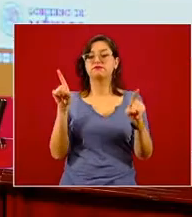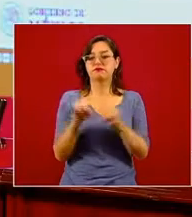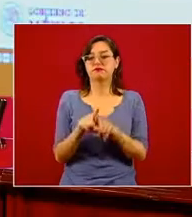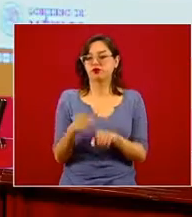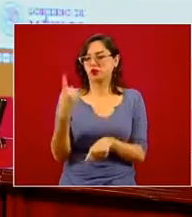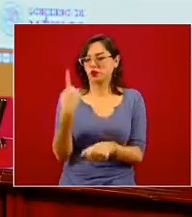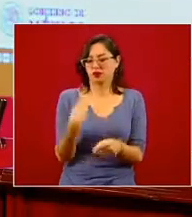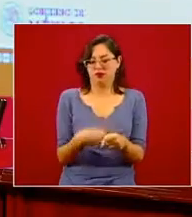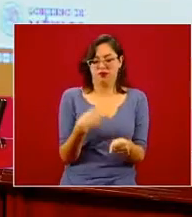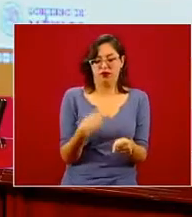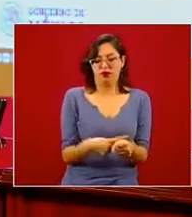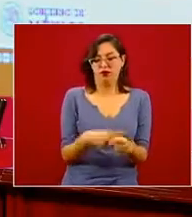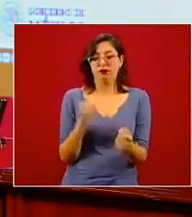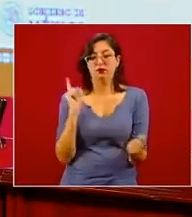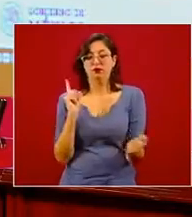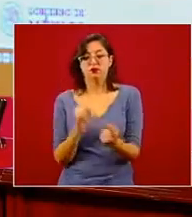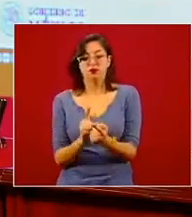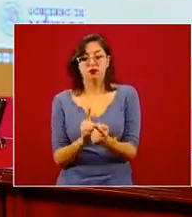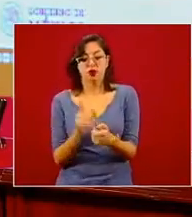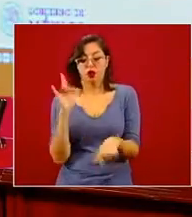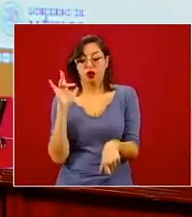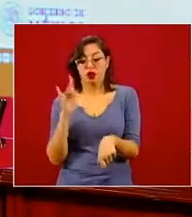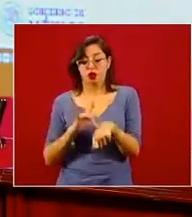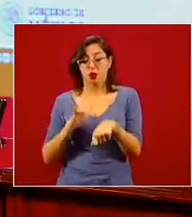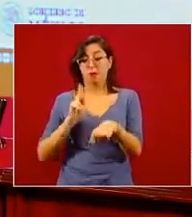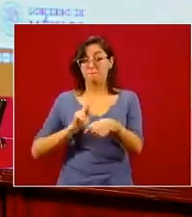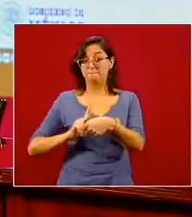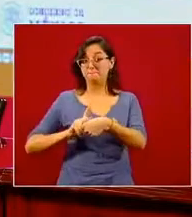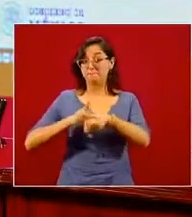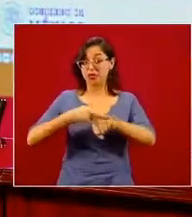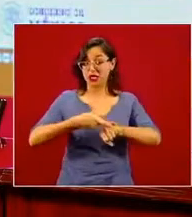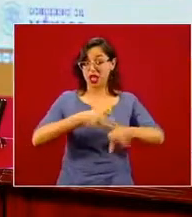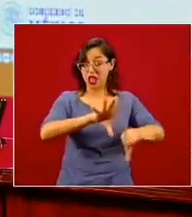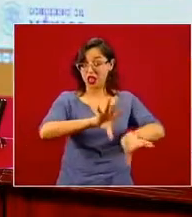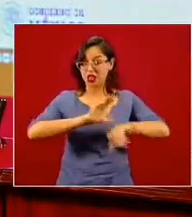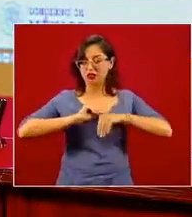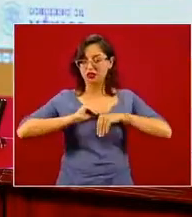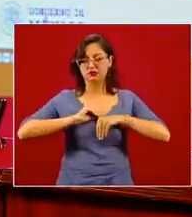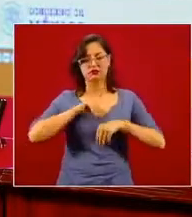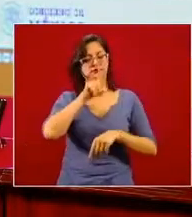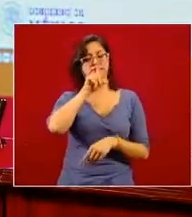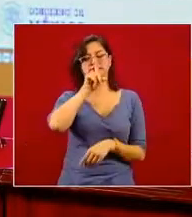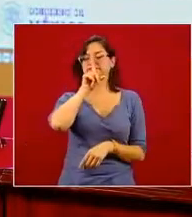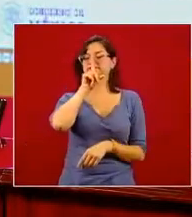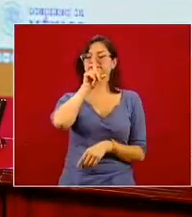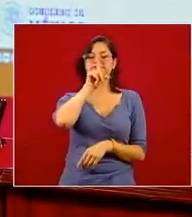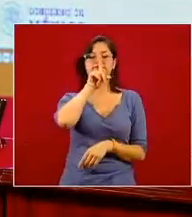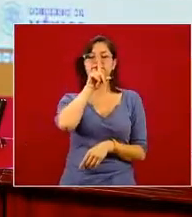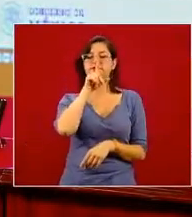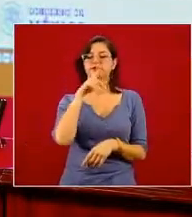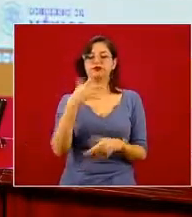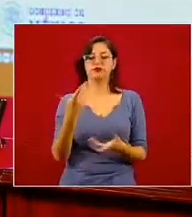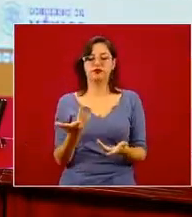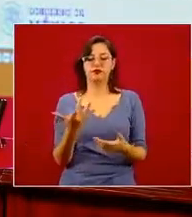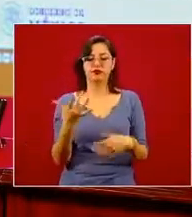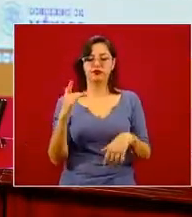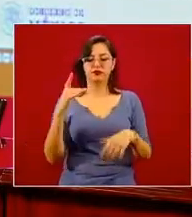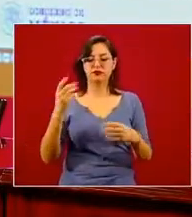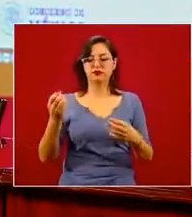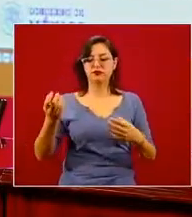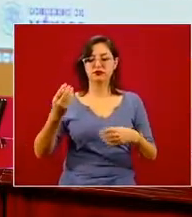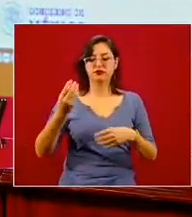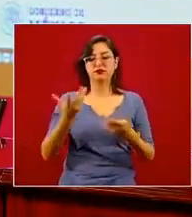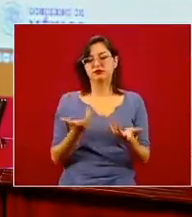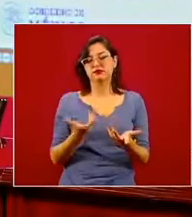Also contact, but this is obviously once people are interacting, not because it goes through